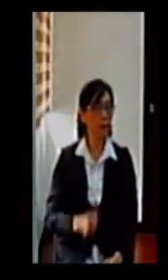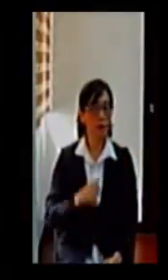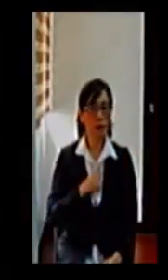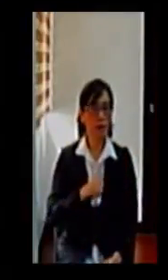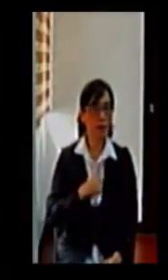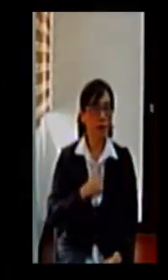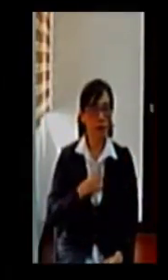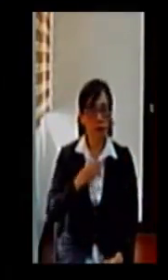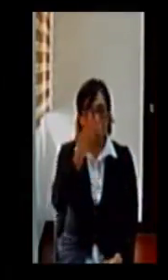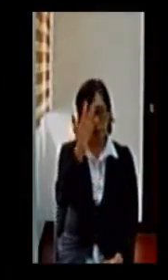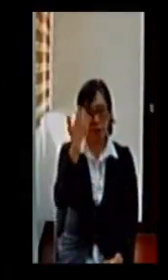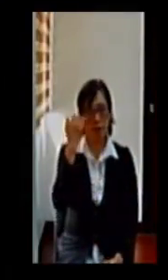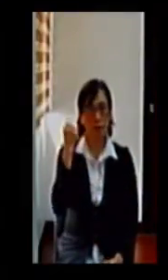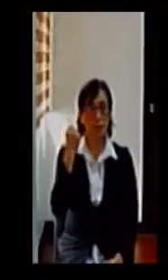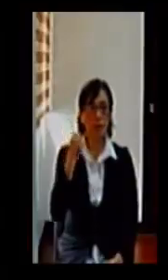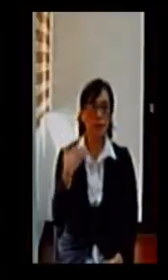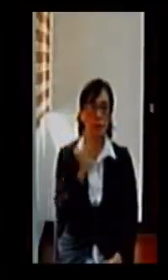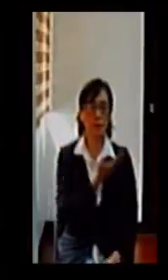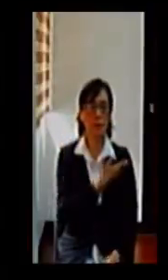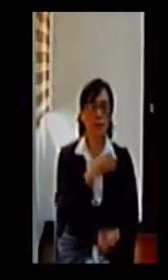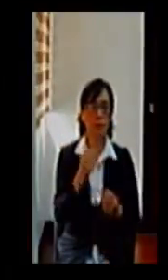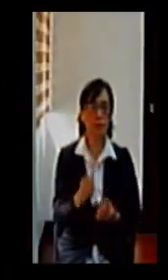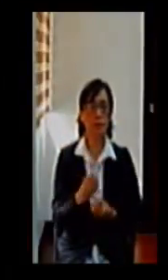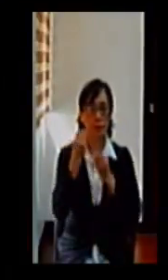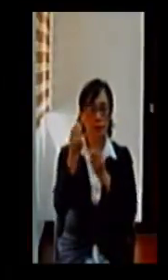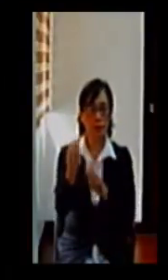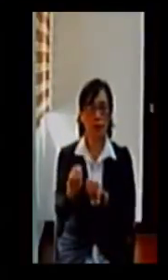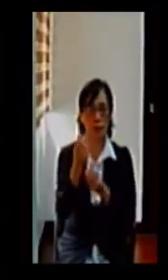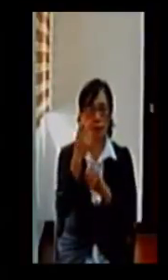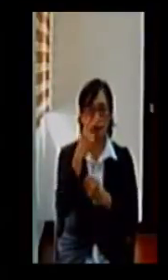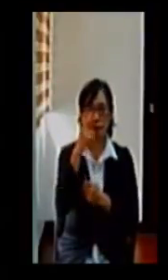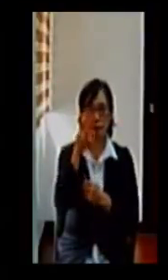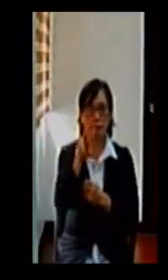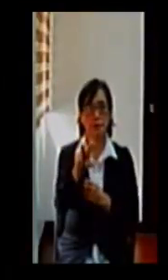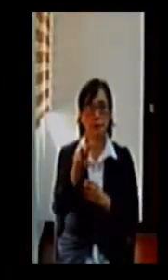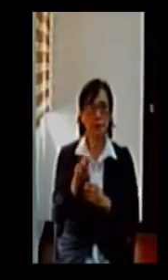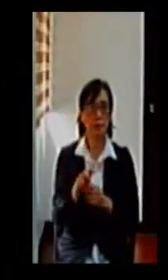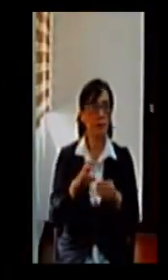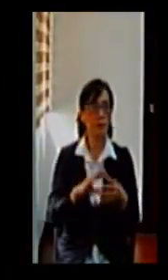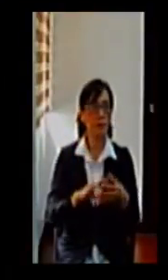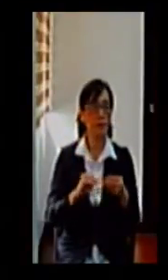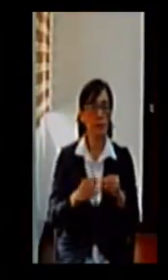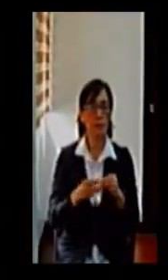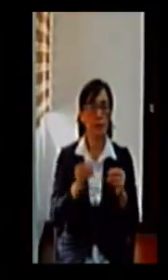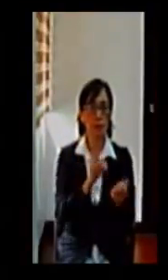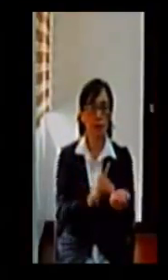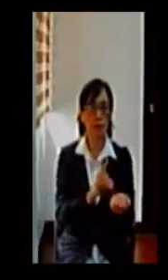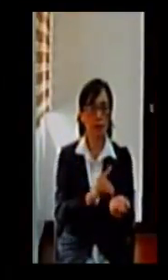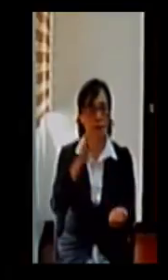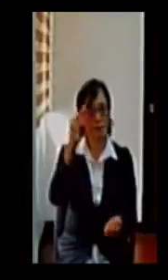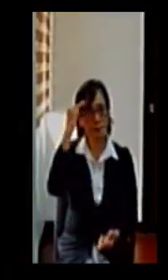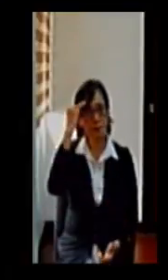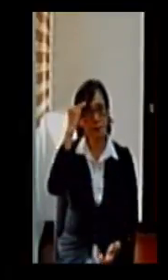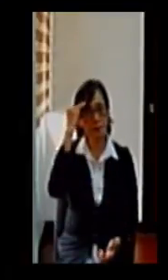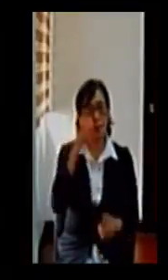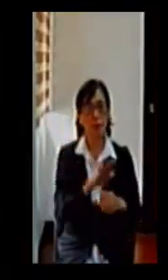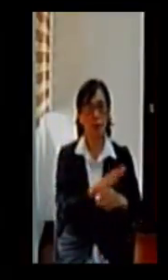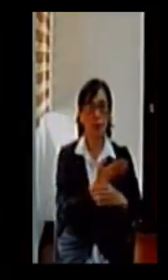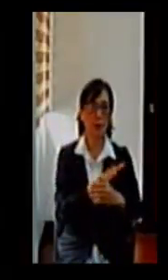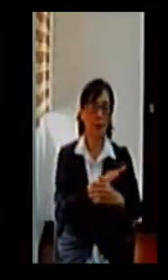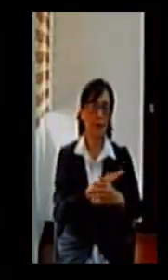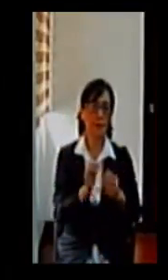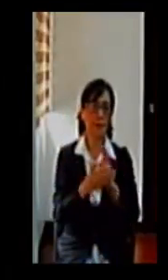Before I forget, we are offering the testimony of Dr. Malyari to share his